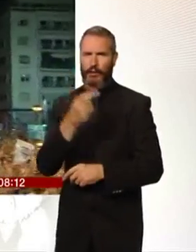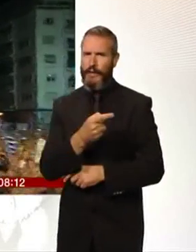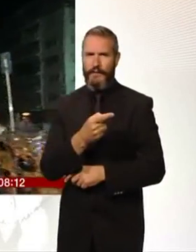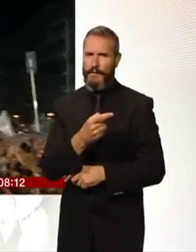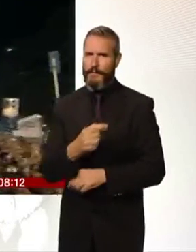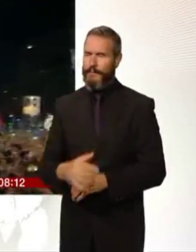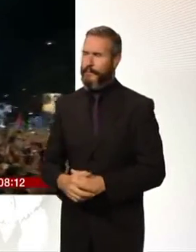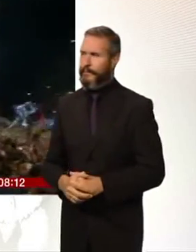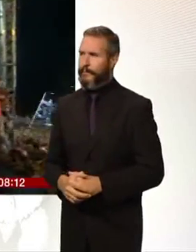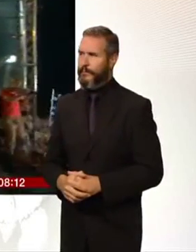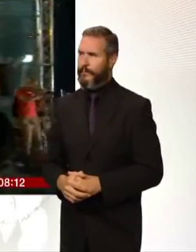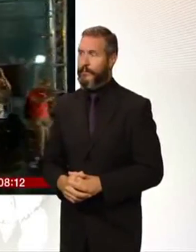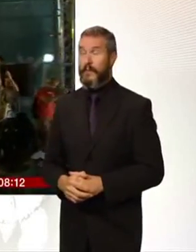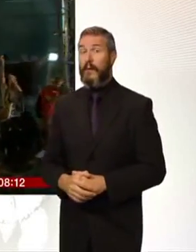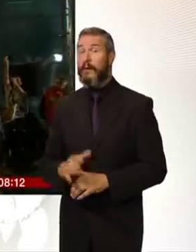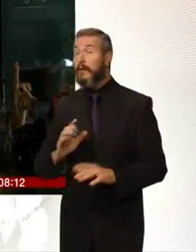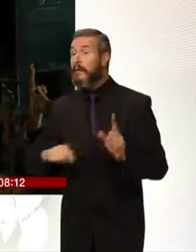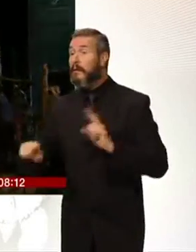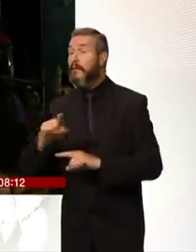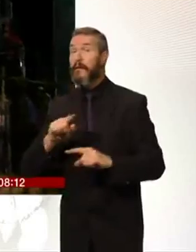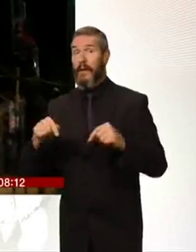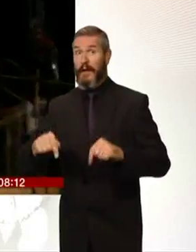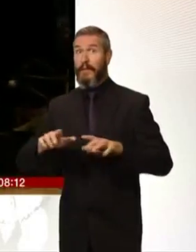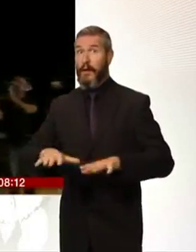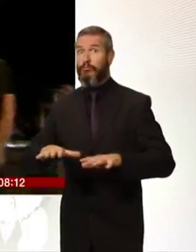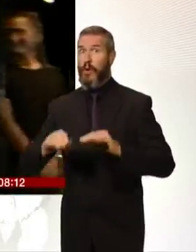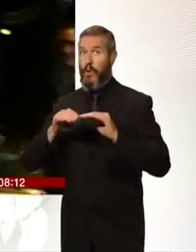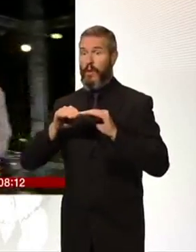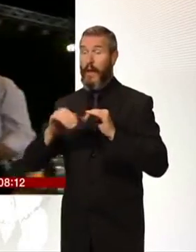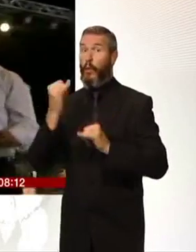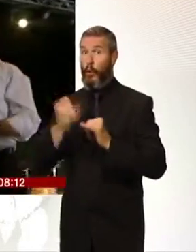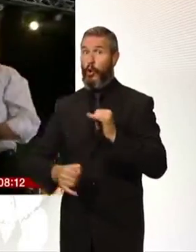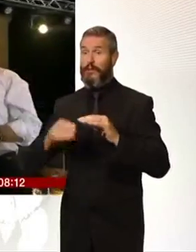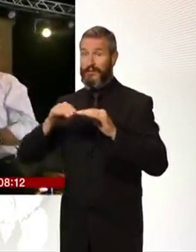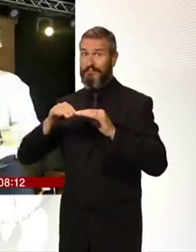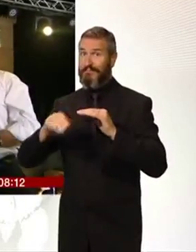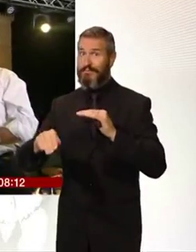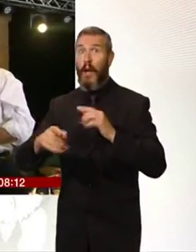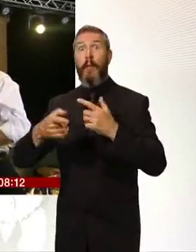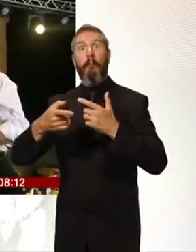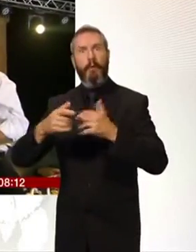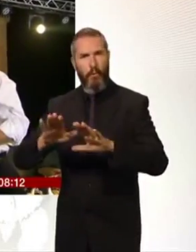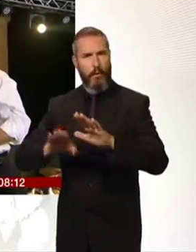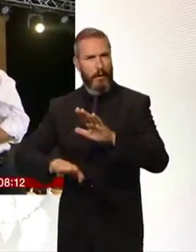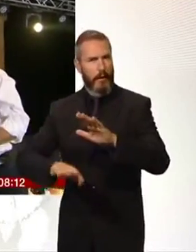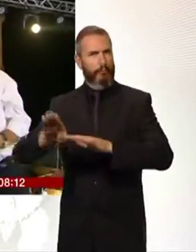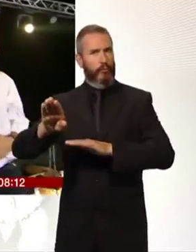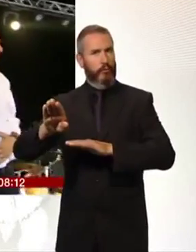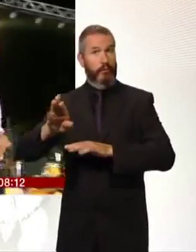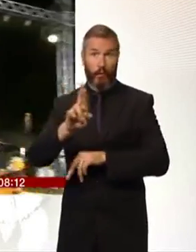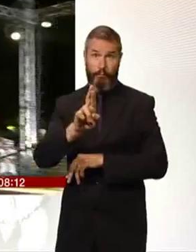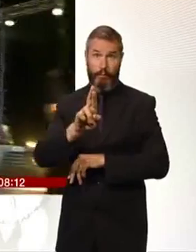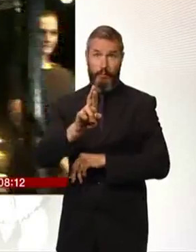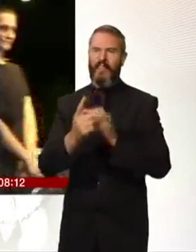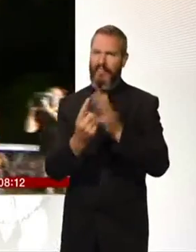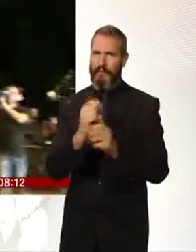believe conditions on the ground will deteriorate much further before they improve, hopefully, if there is a